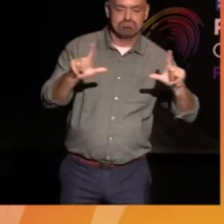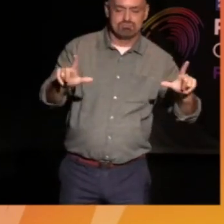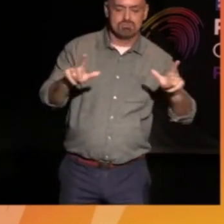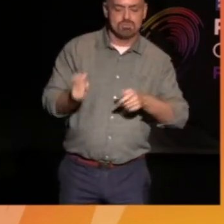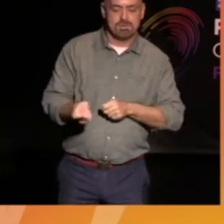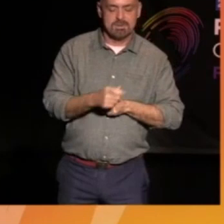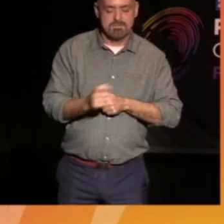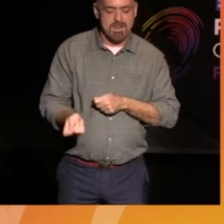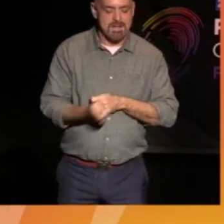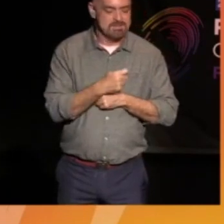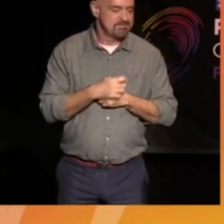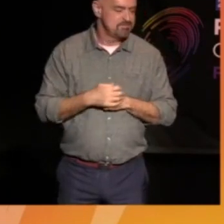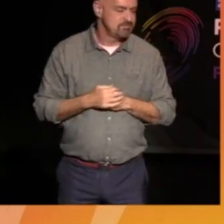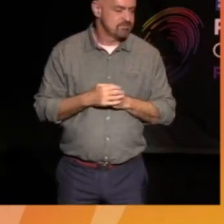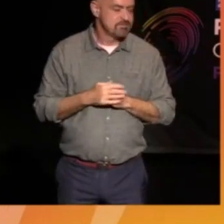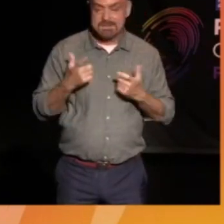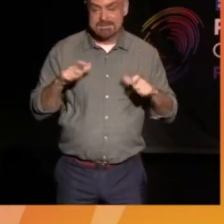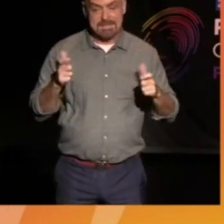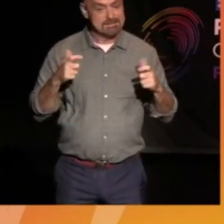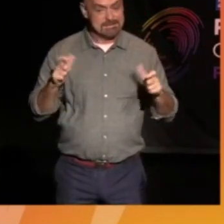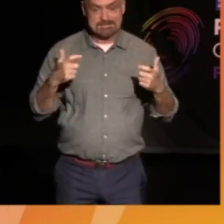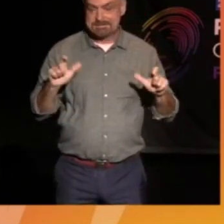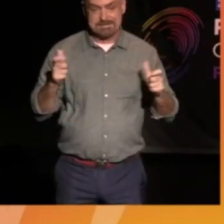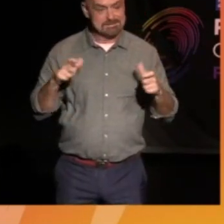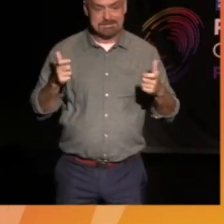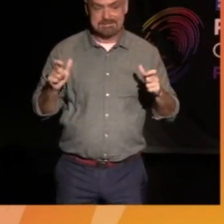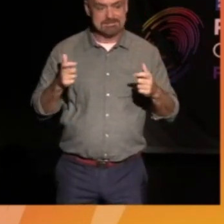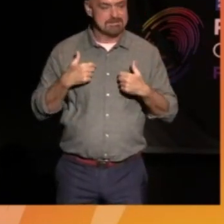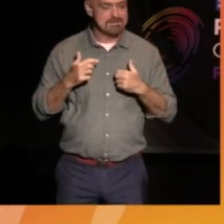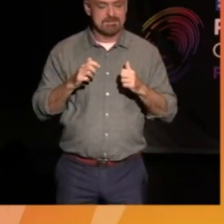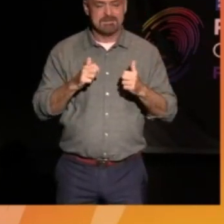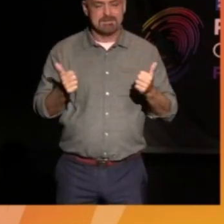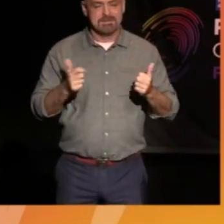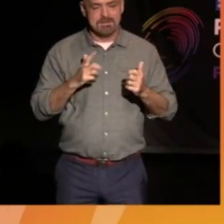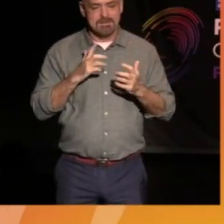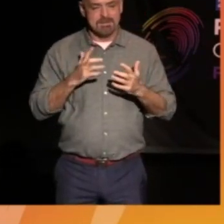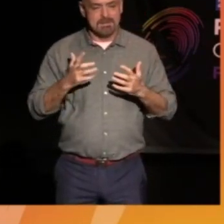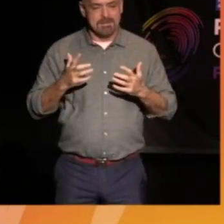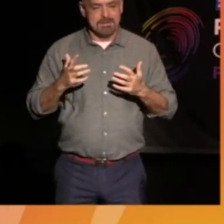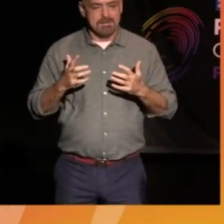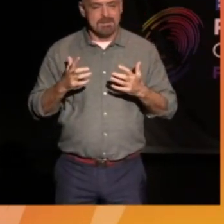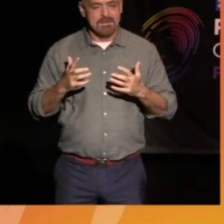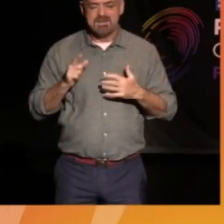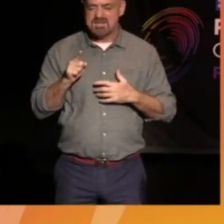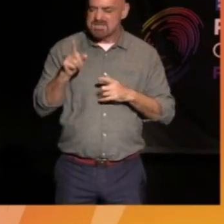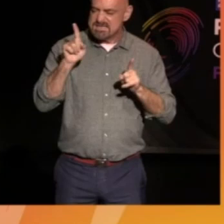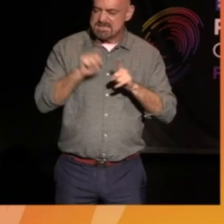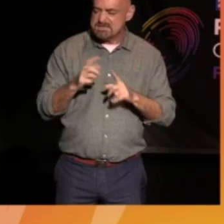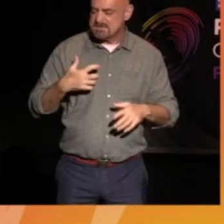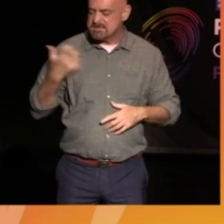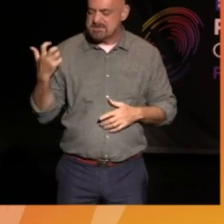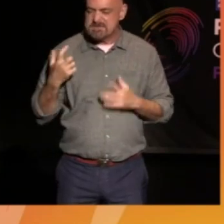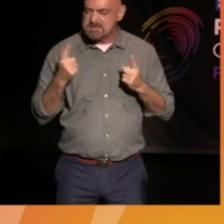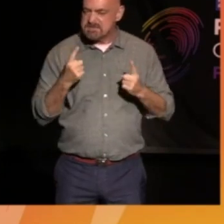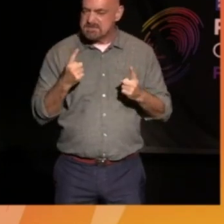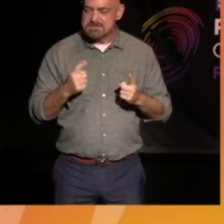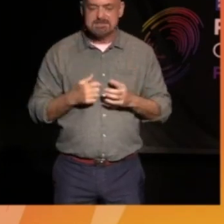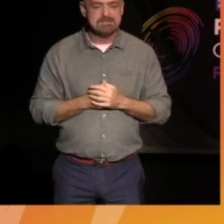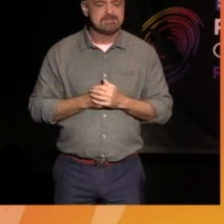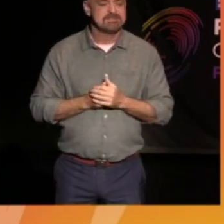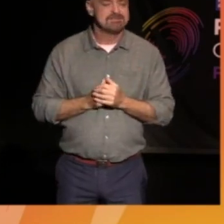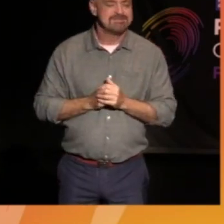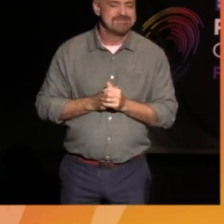cricket. I still do it. You still do? Okay, yes, and you're still quite irritating in the test matches, I have to say, as a result.